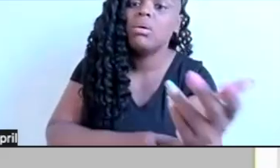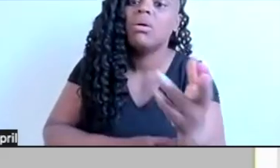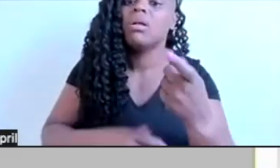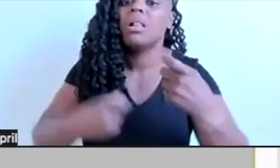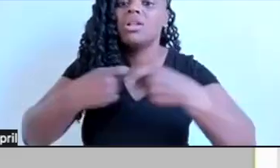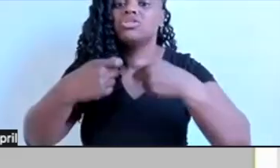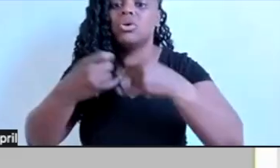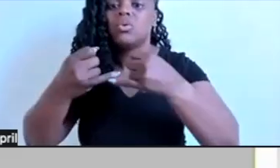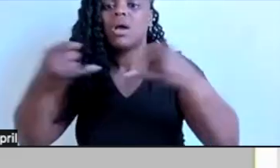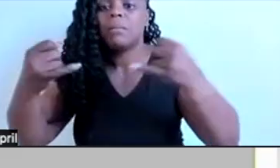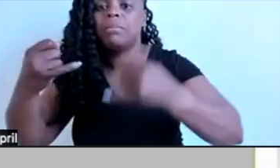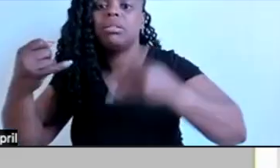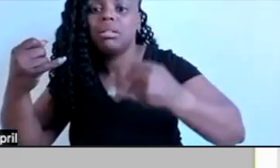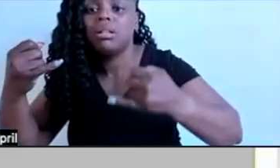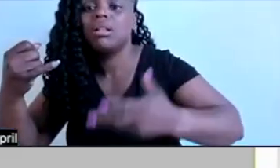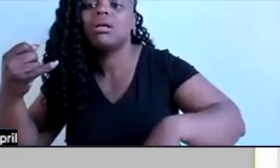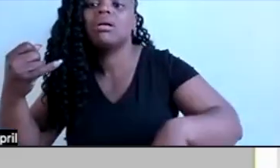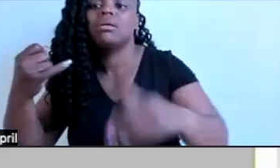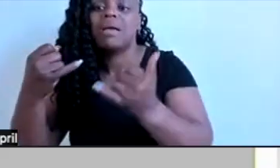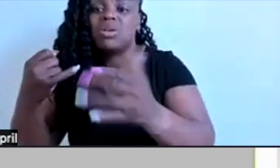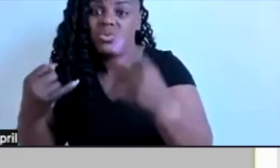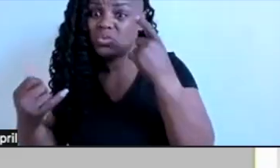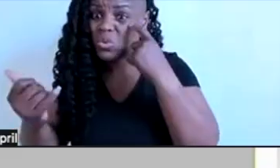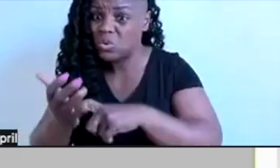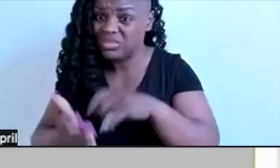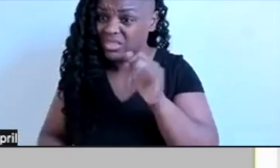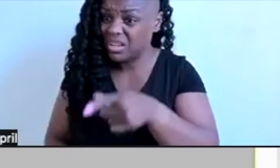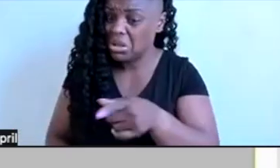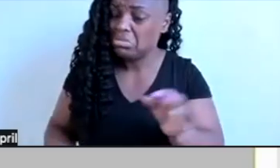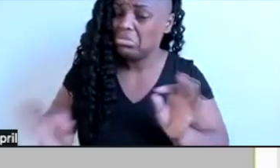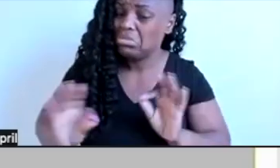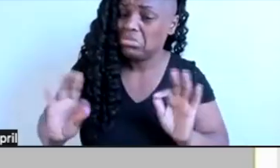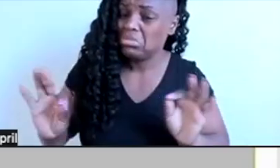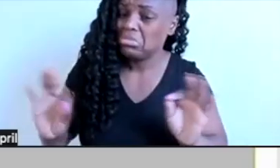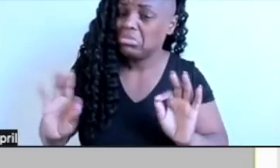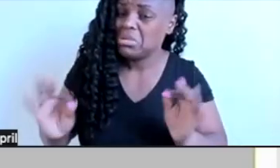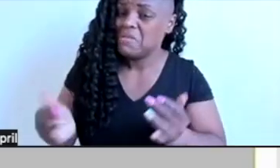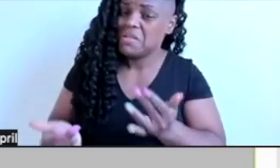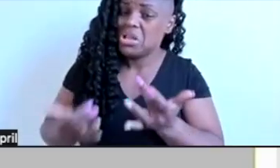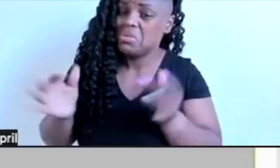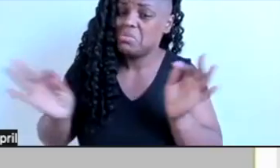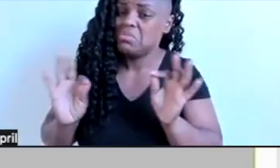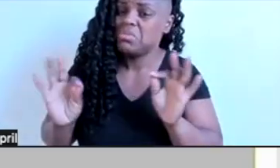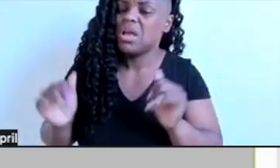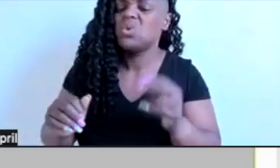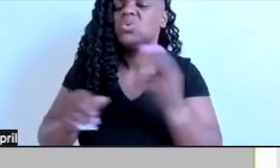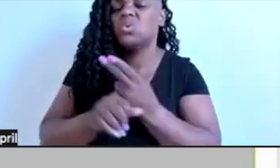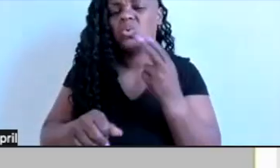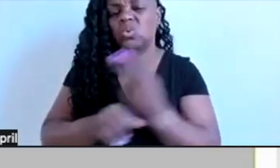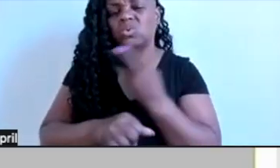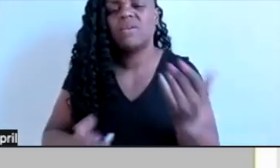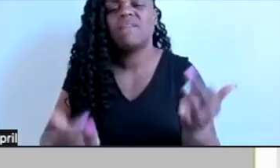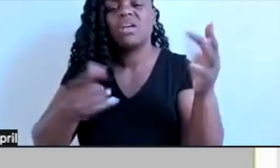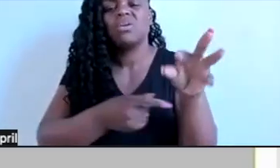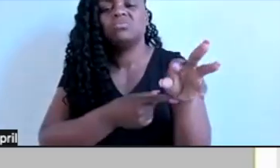small fire, which is a fire about the size of a wastebasket, you can use a fire extinguisher to put it out. You should evacuate the building if the